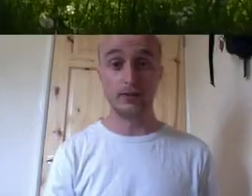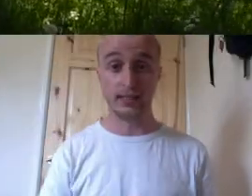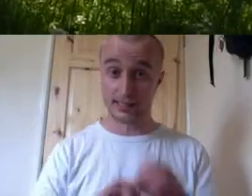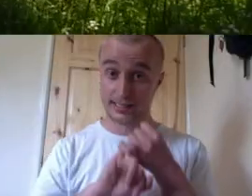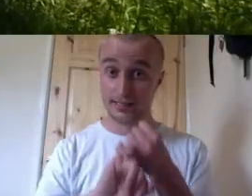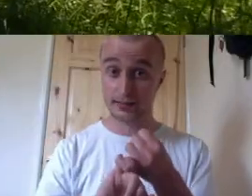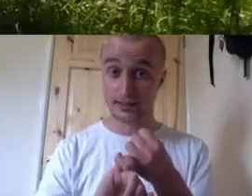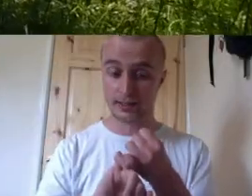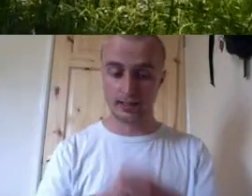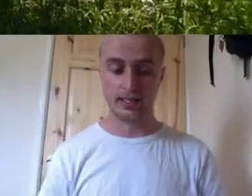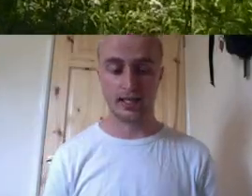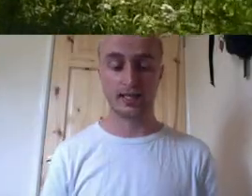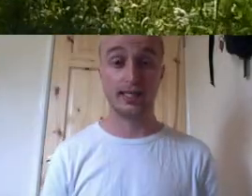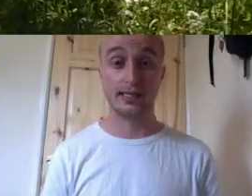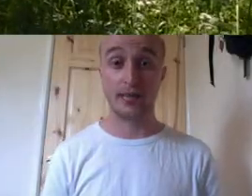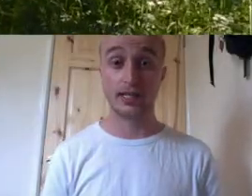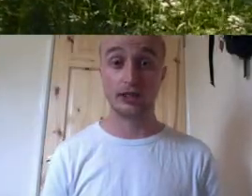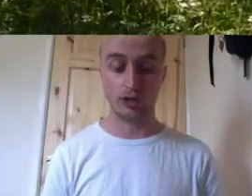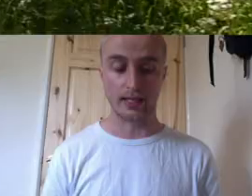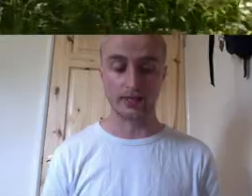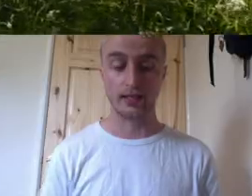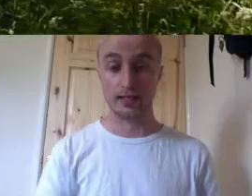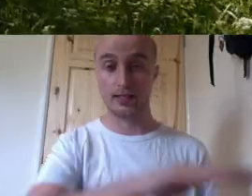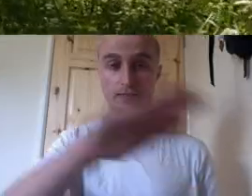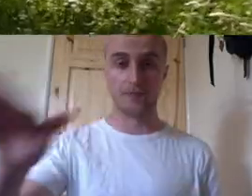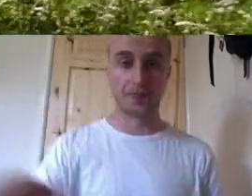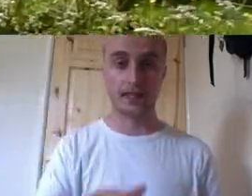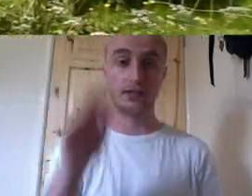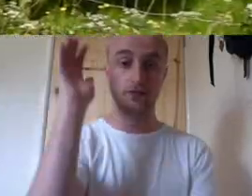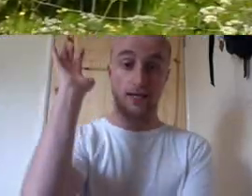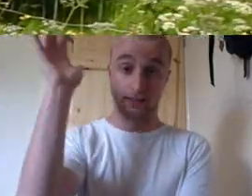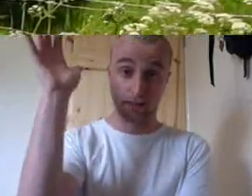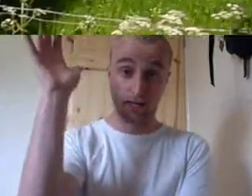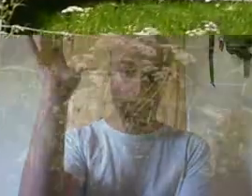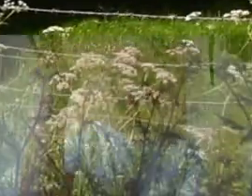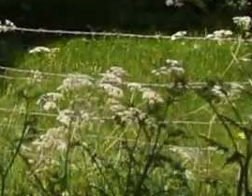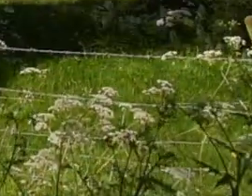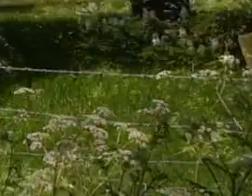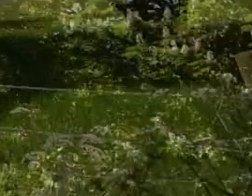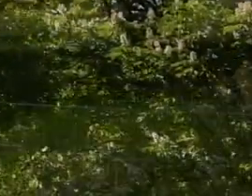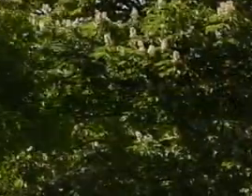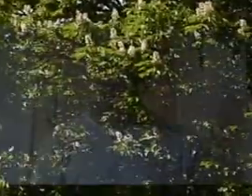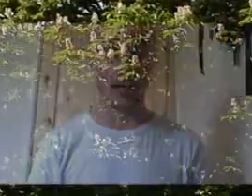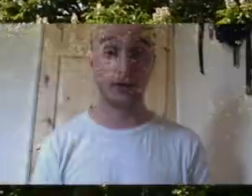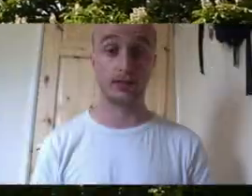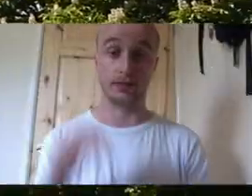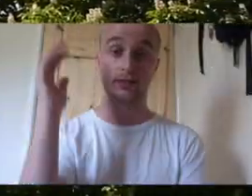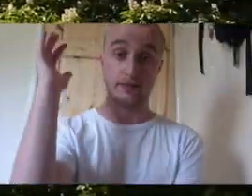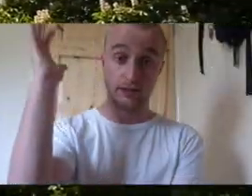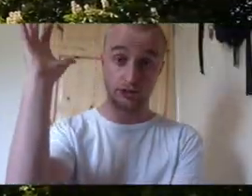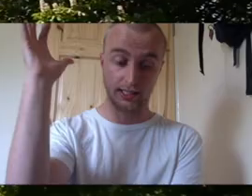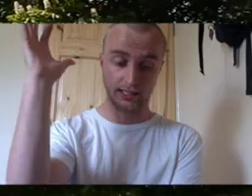Hello, it's Stephen, and this is my trip to Gray's Park. Look at all